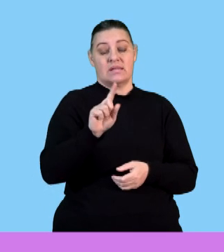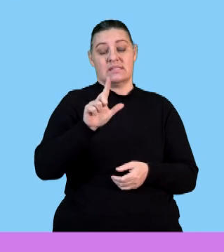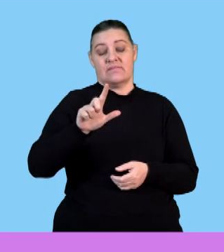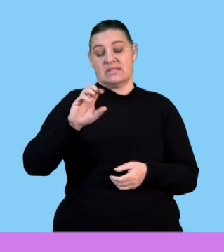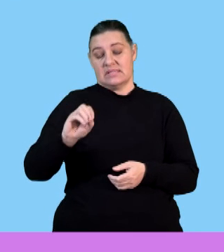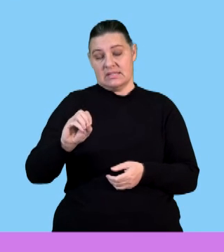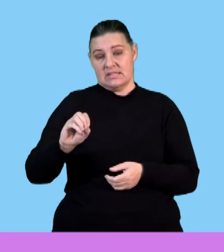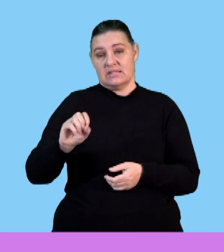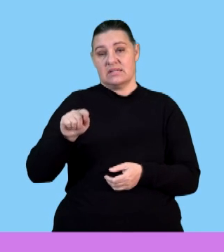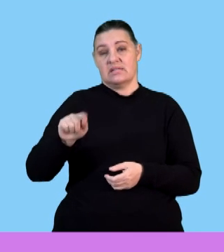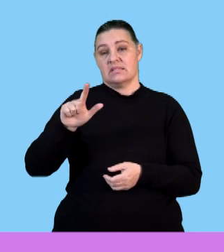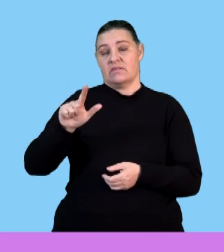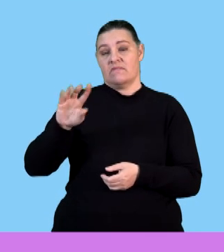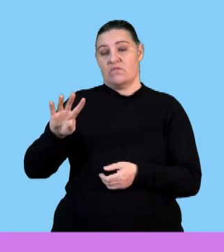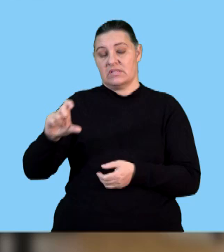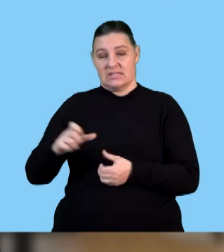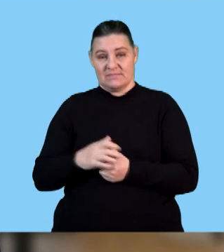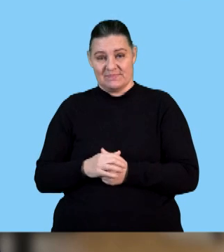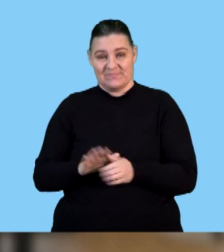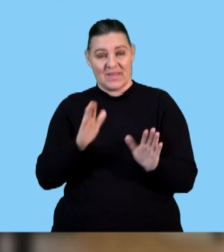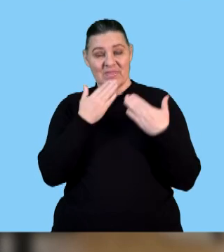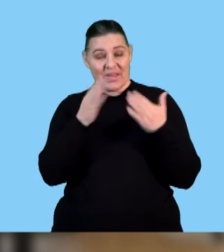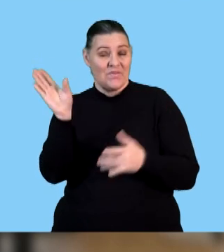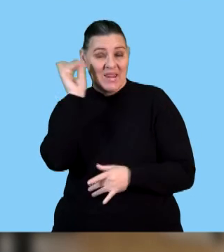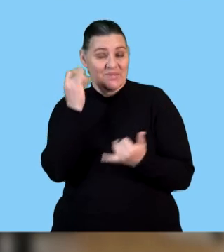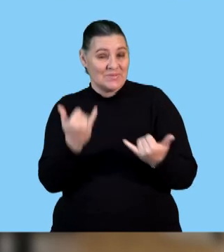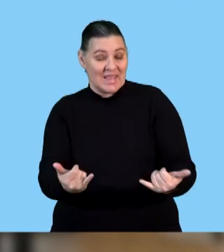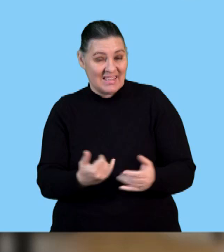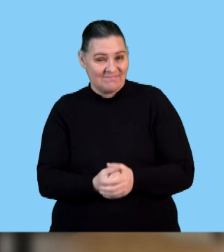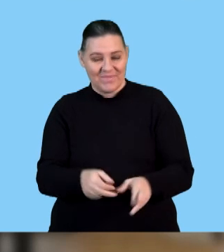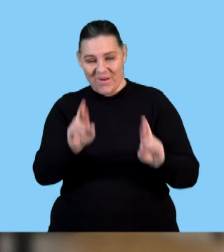170 Rand. 74 cents. Thanks everyone for listening to me